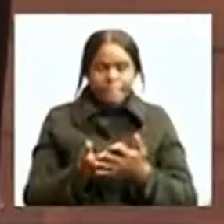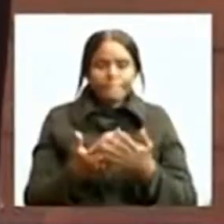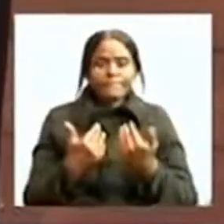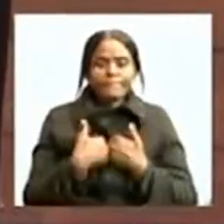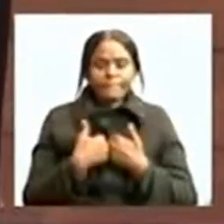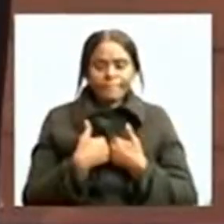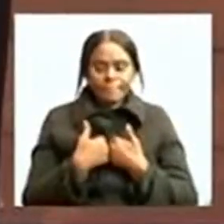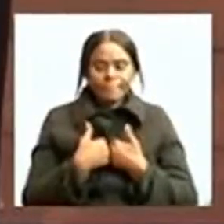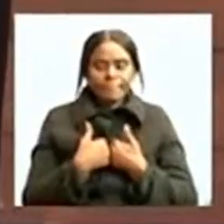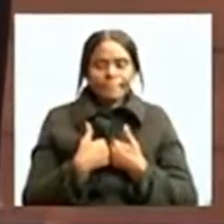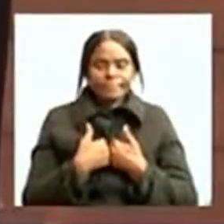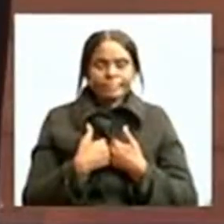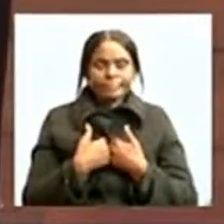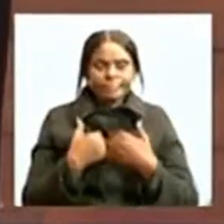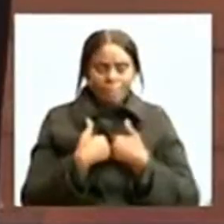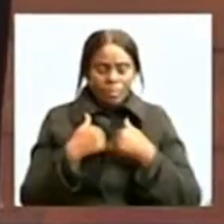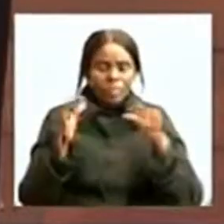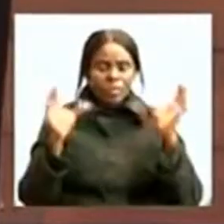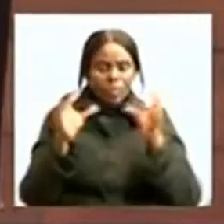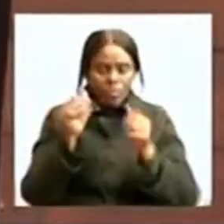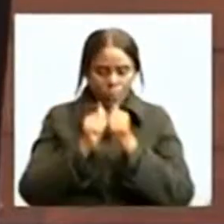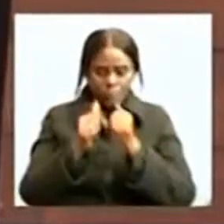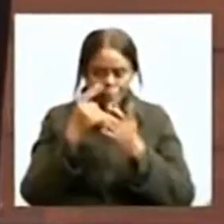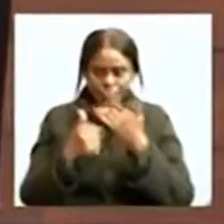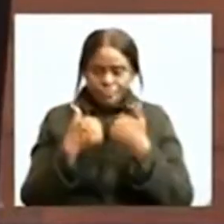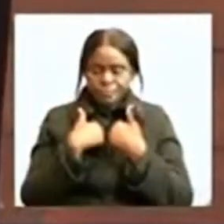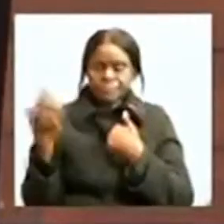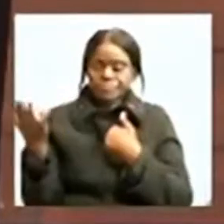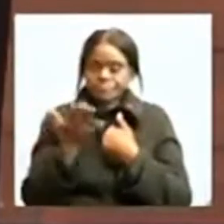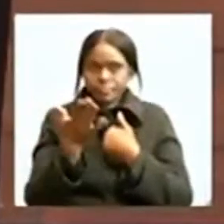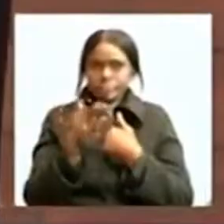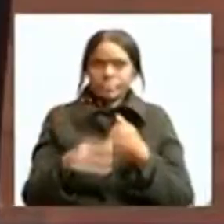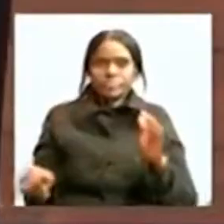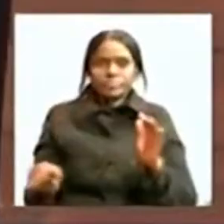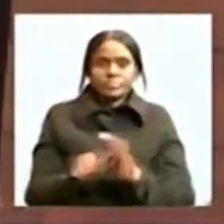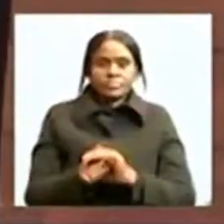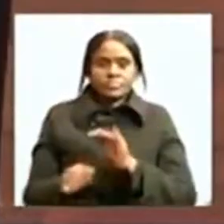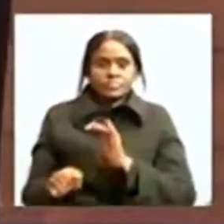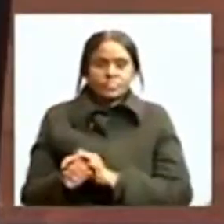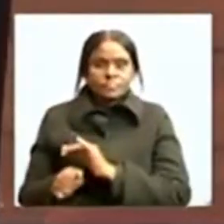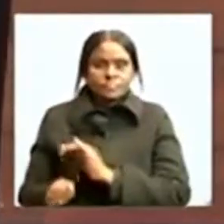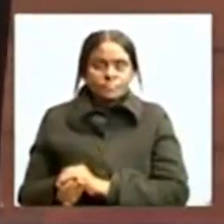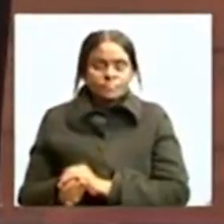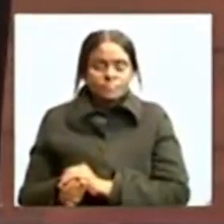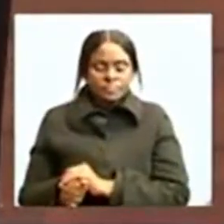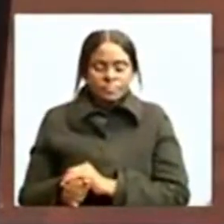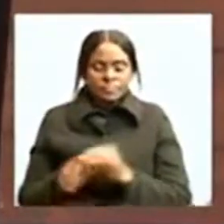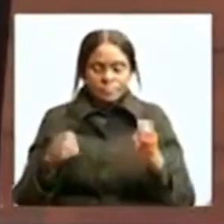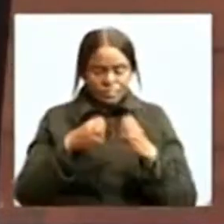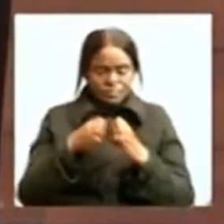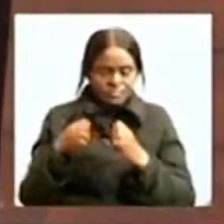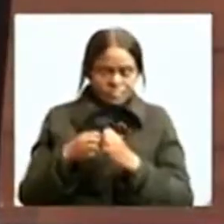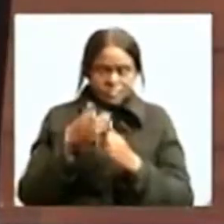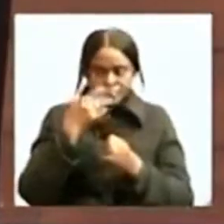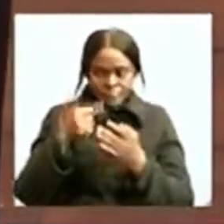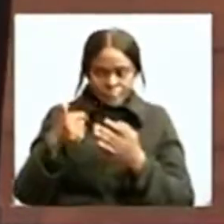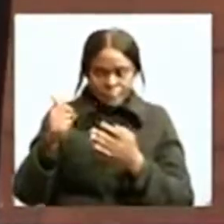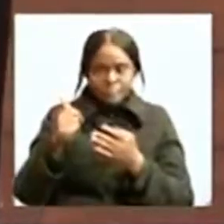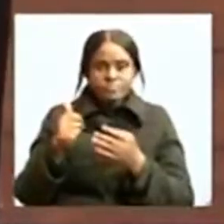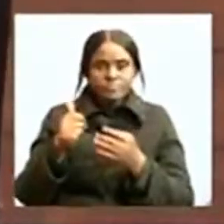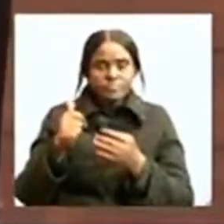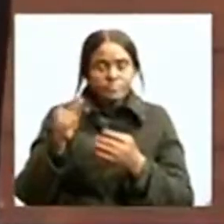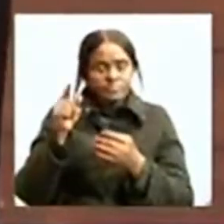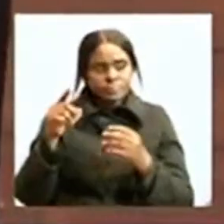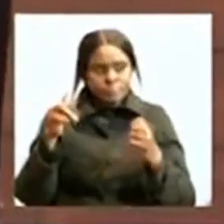have councils that have been hiding in the banks, that the banks are supposed to take the